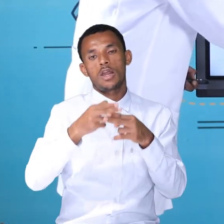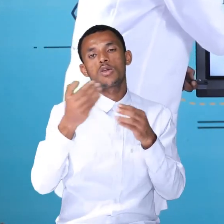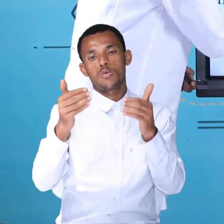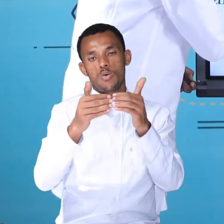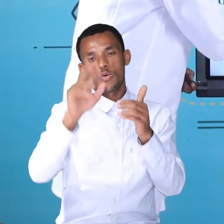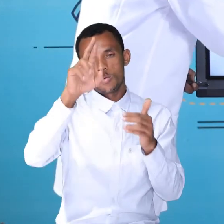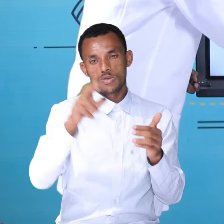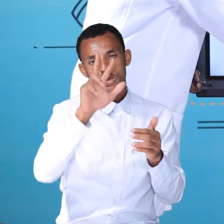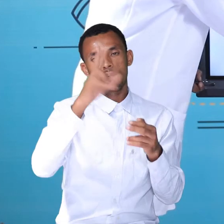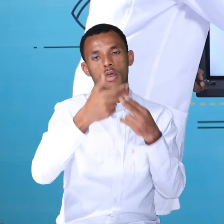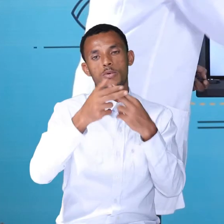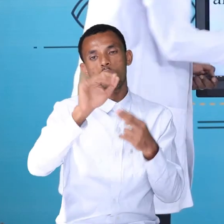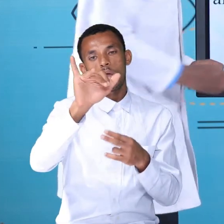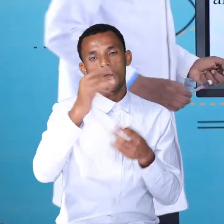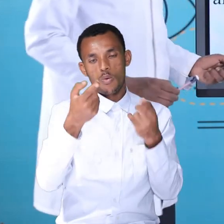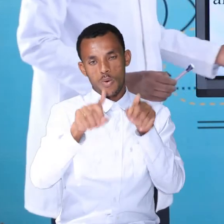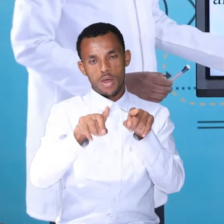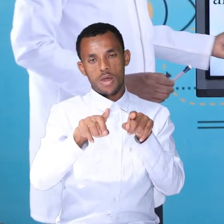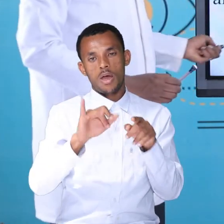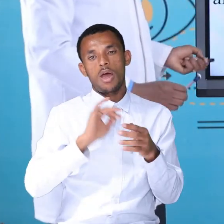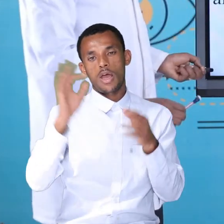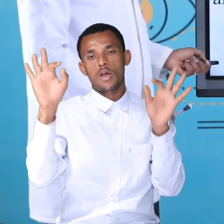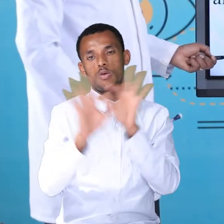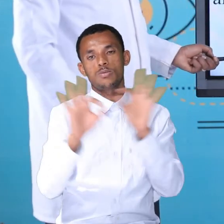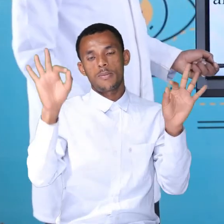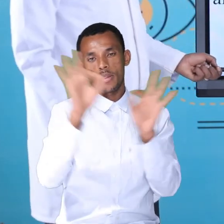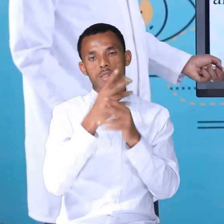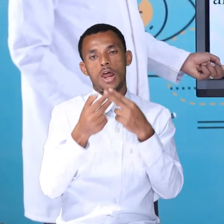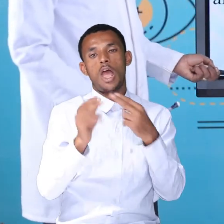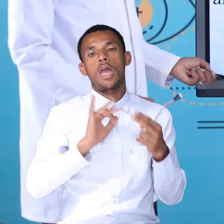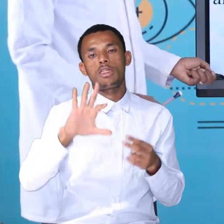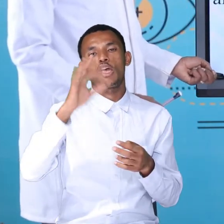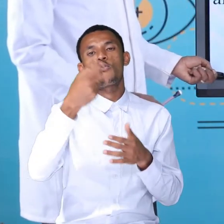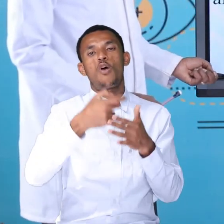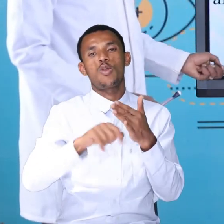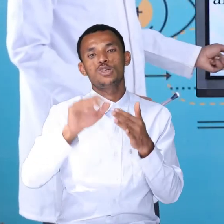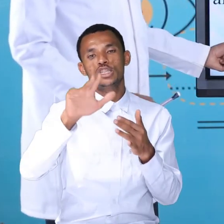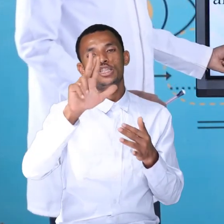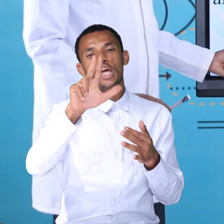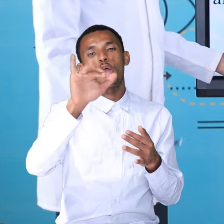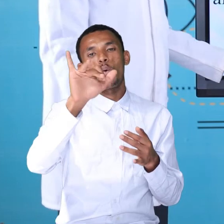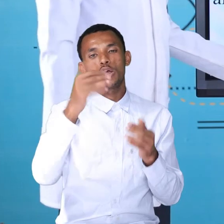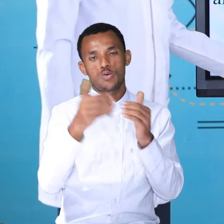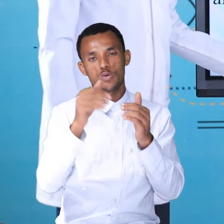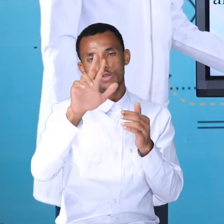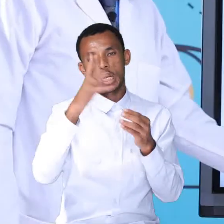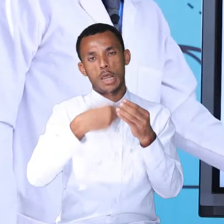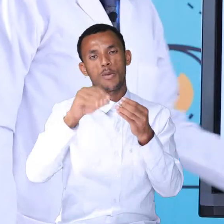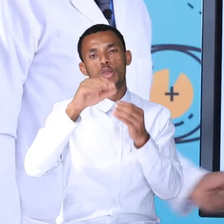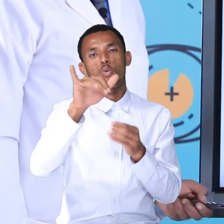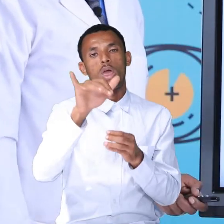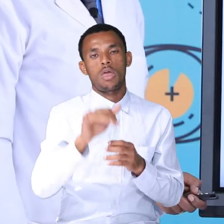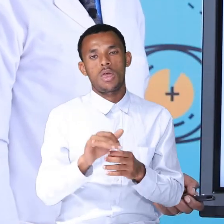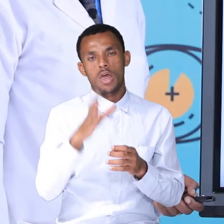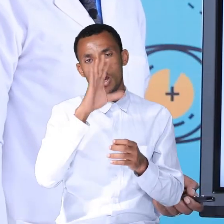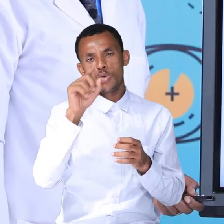we have said here to be equal to root 3 times y. When I cross multiply it, I will have a value to be 3y is equal to 3